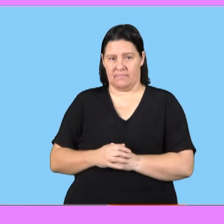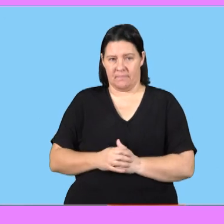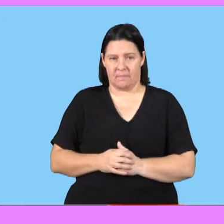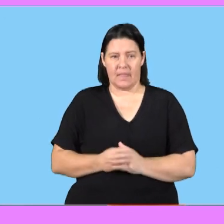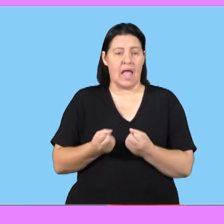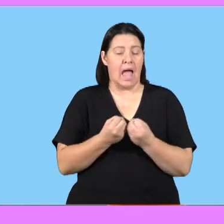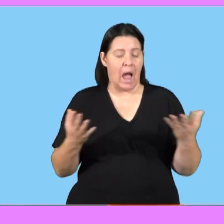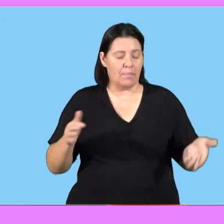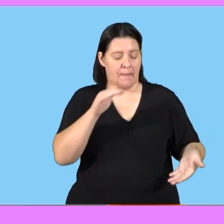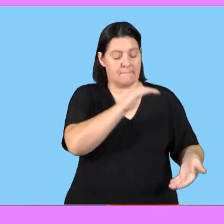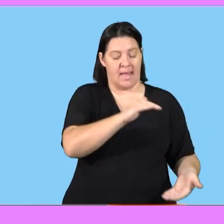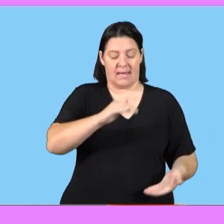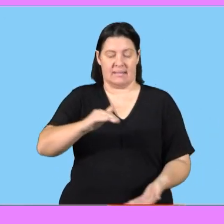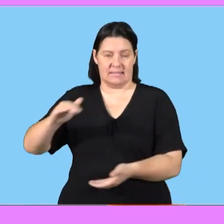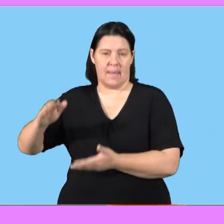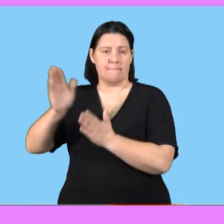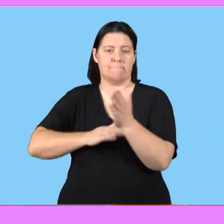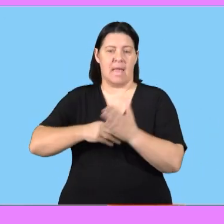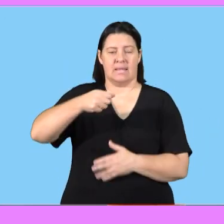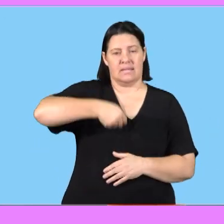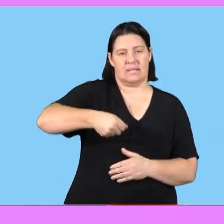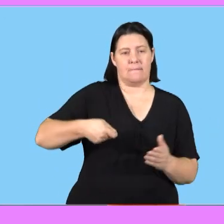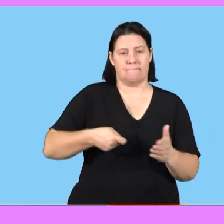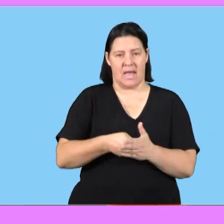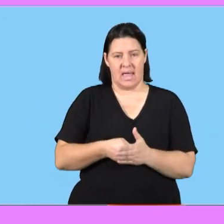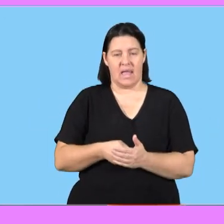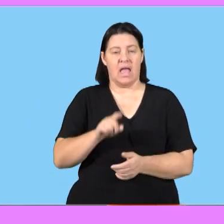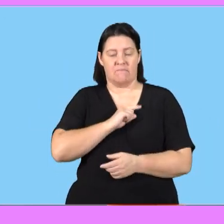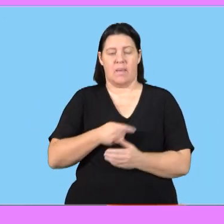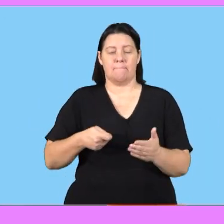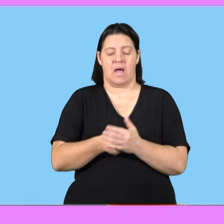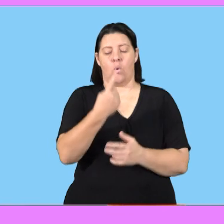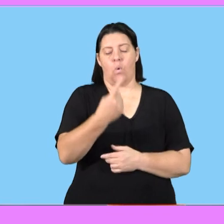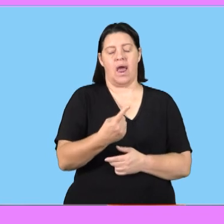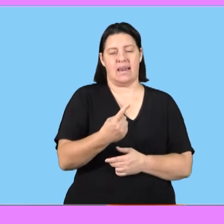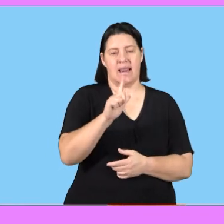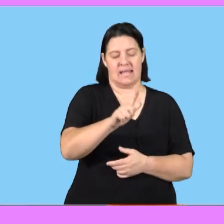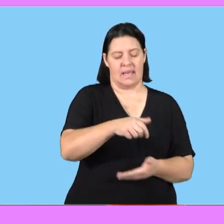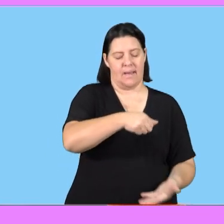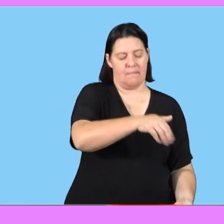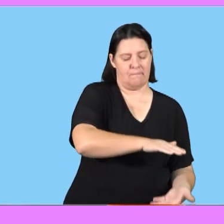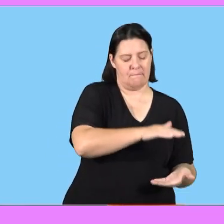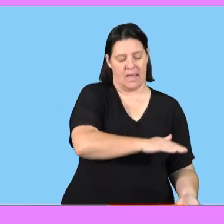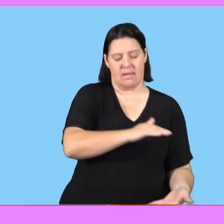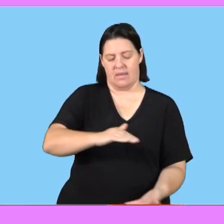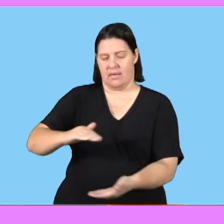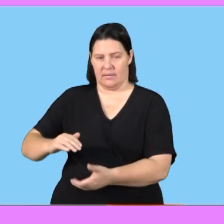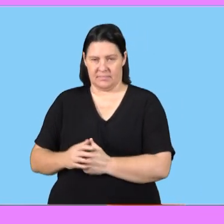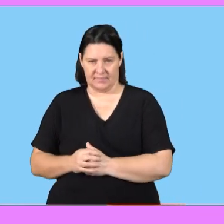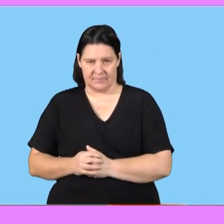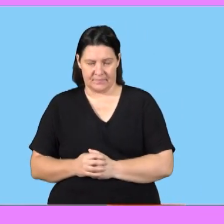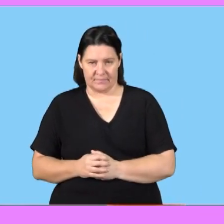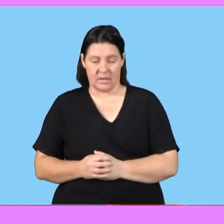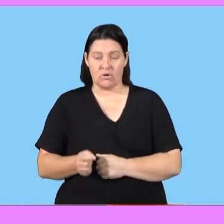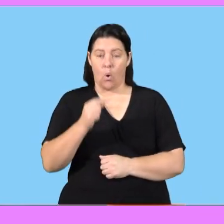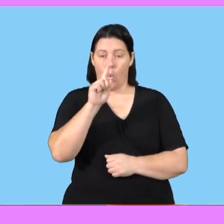meters. How many buckets of paint must she buy if she buys 1 liter buckets? So now we've seen